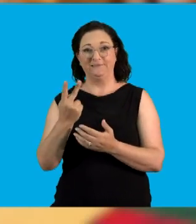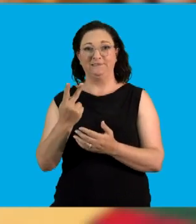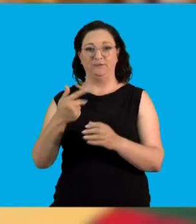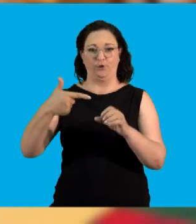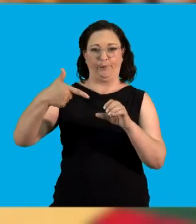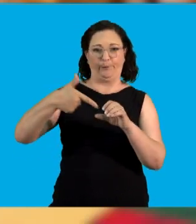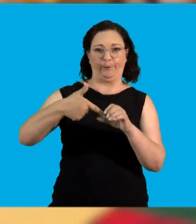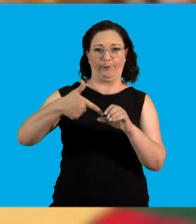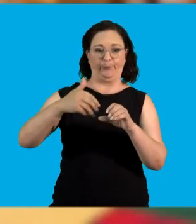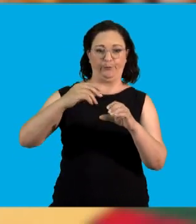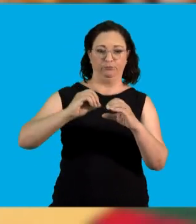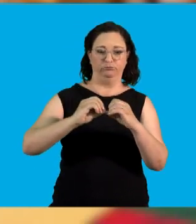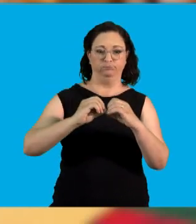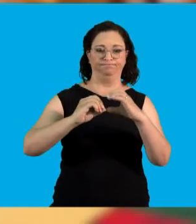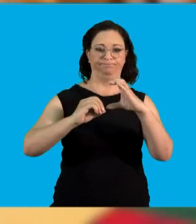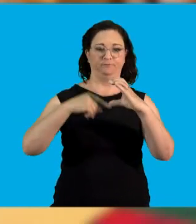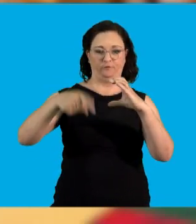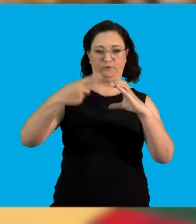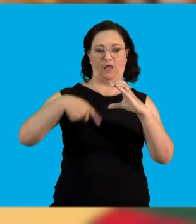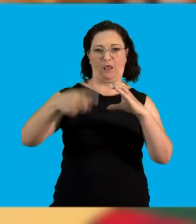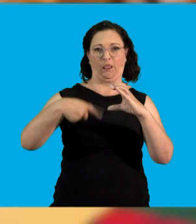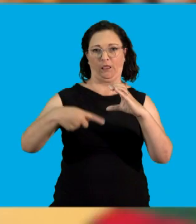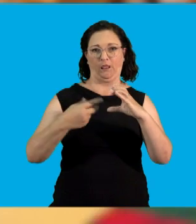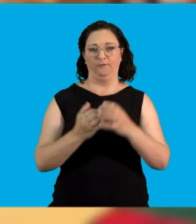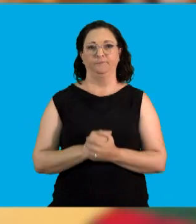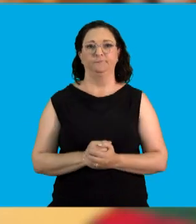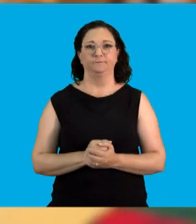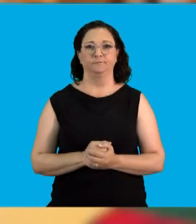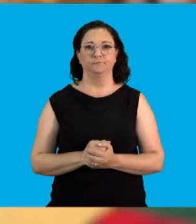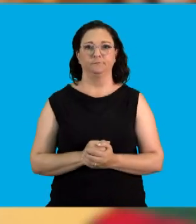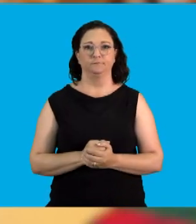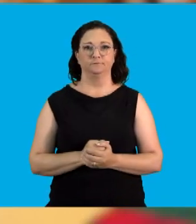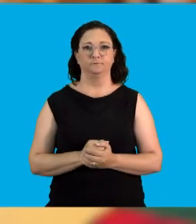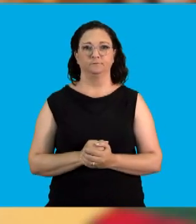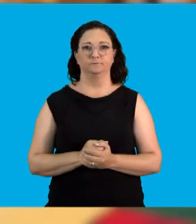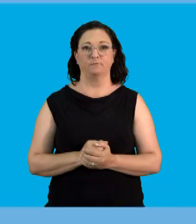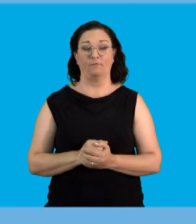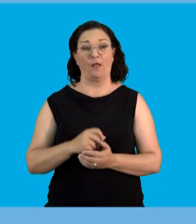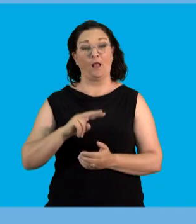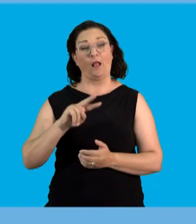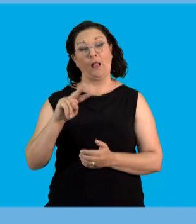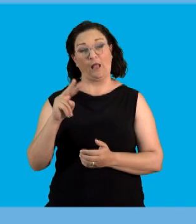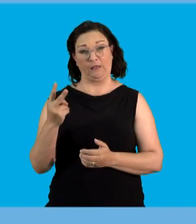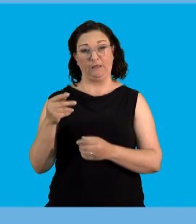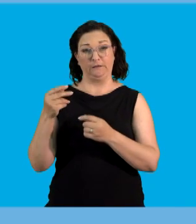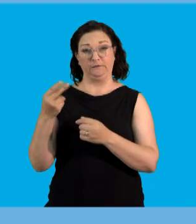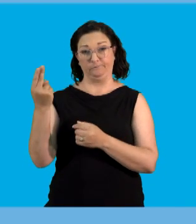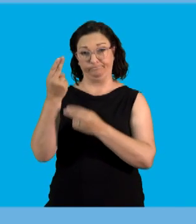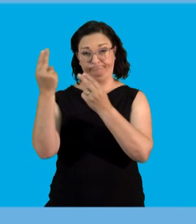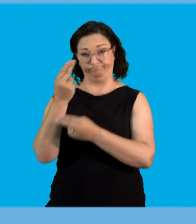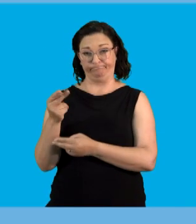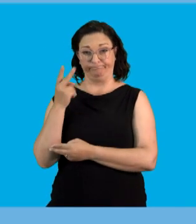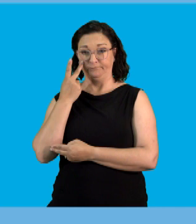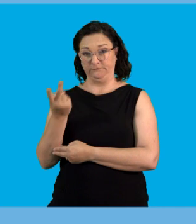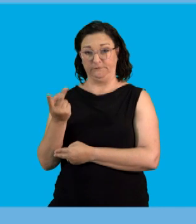we are looking at a tire and measuring the gas pressure of a tire. We can also have another device that we